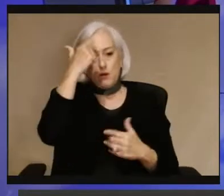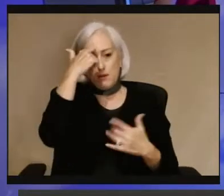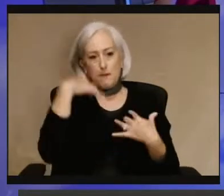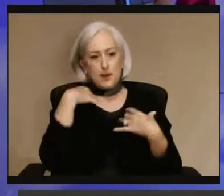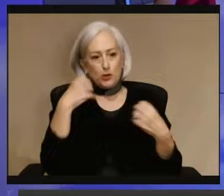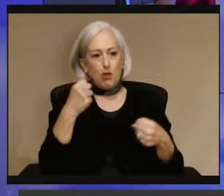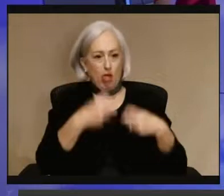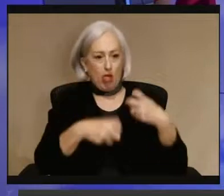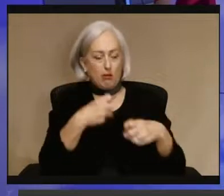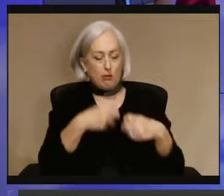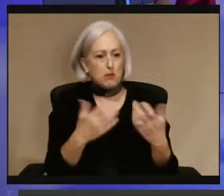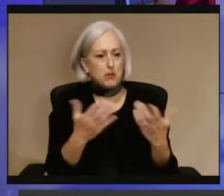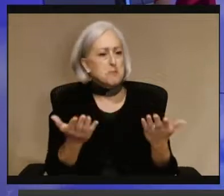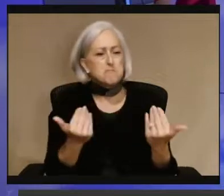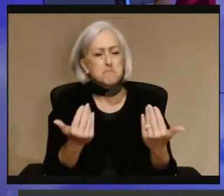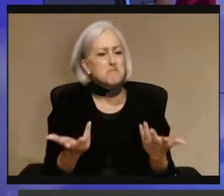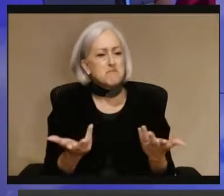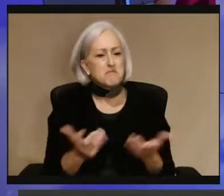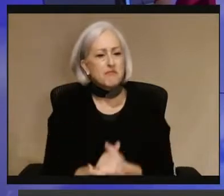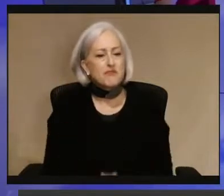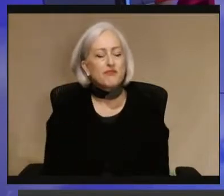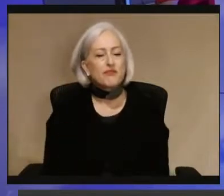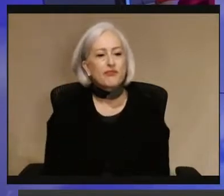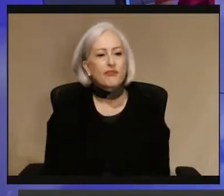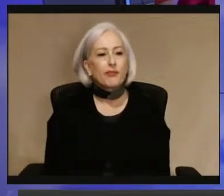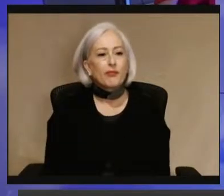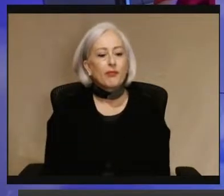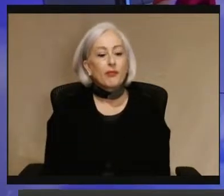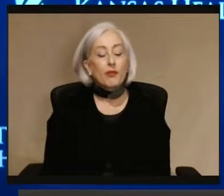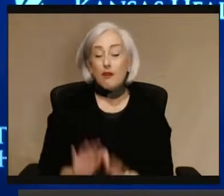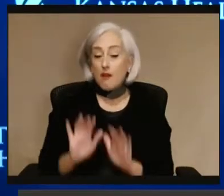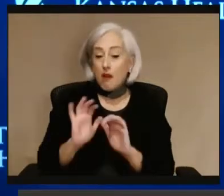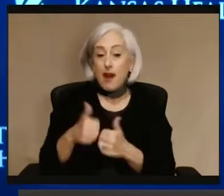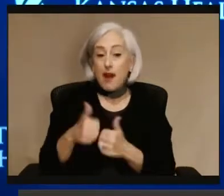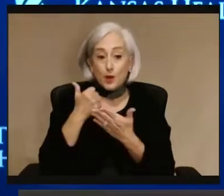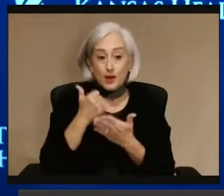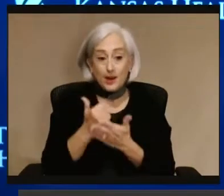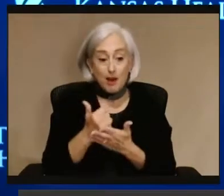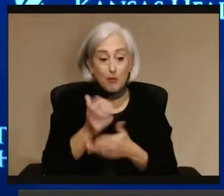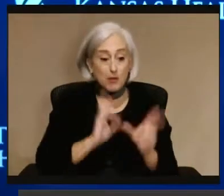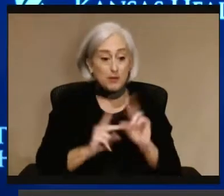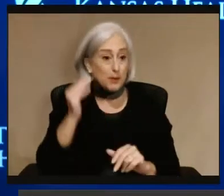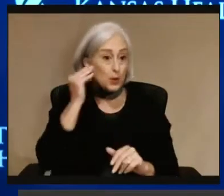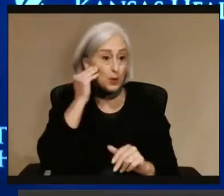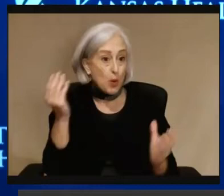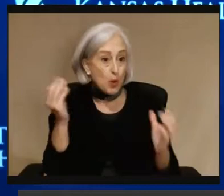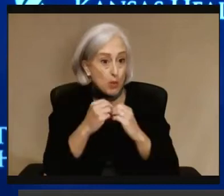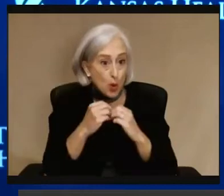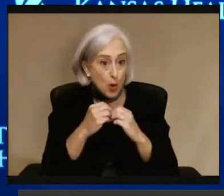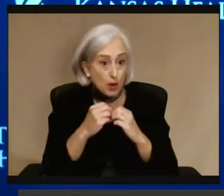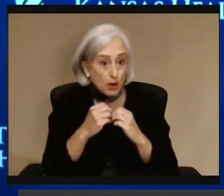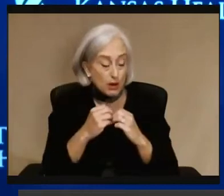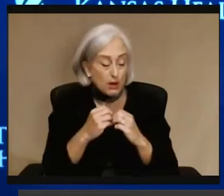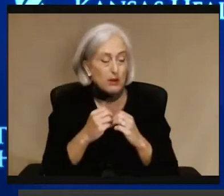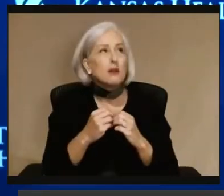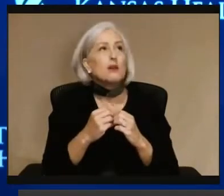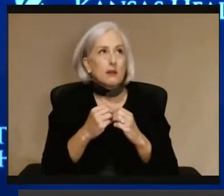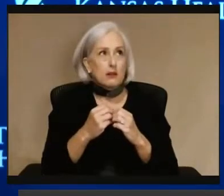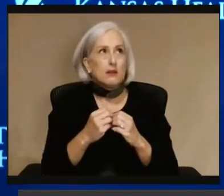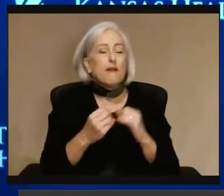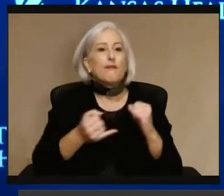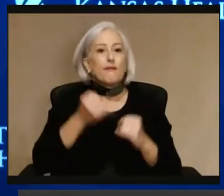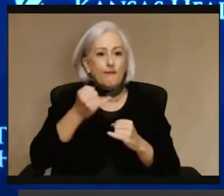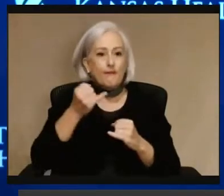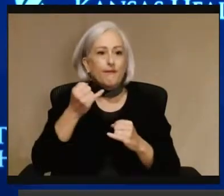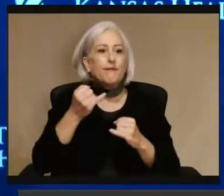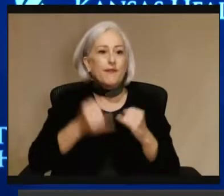forefront? Well, I think the way that it helped in terms of bringing it out was that this was finally an opportunity where everybody could